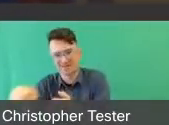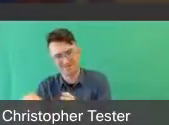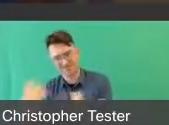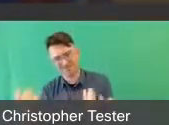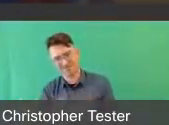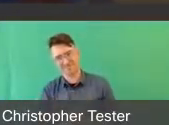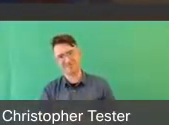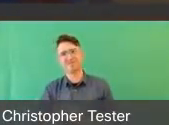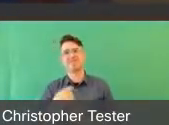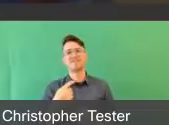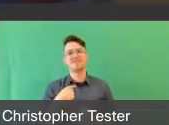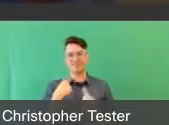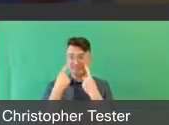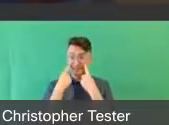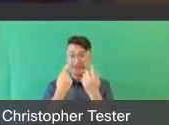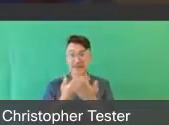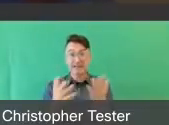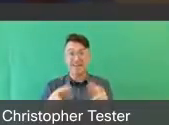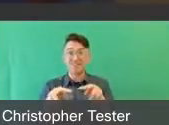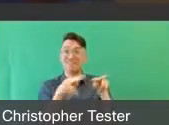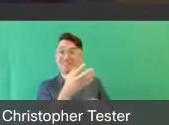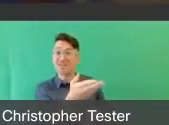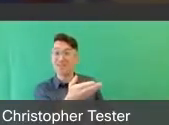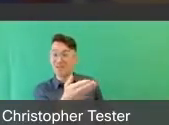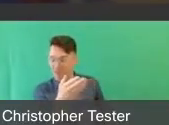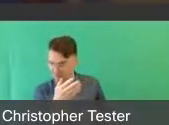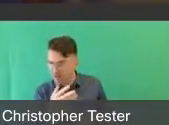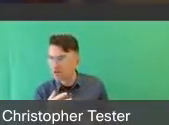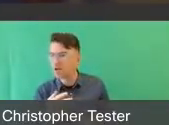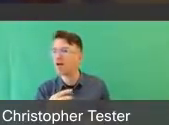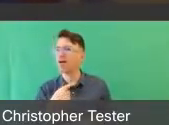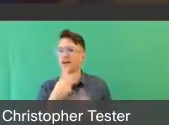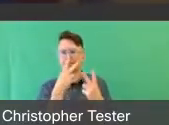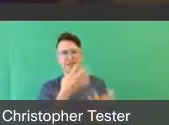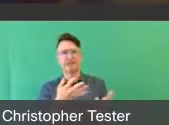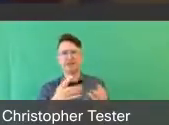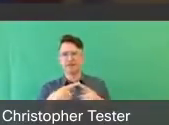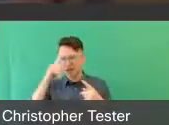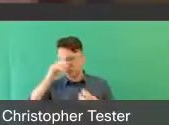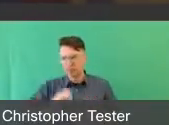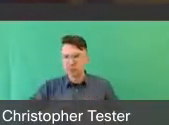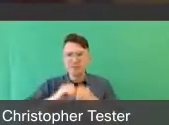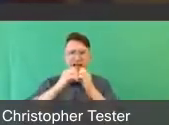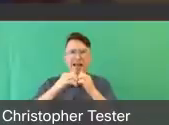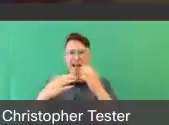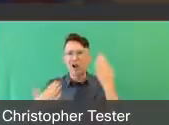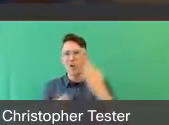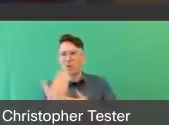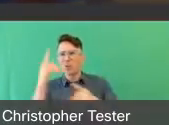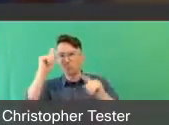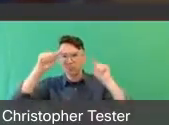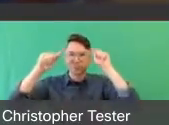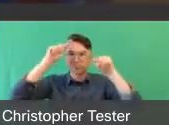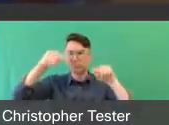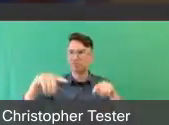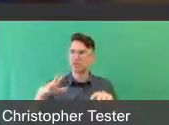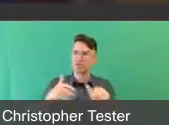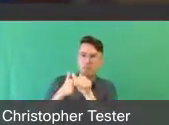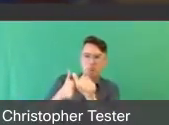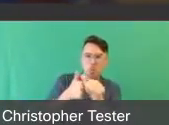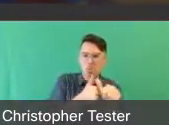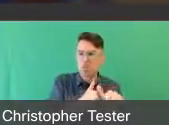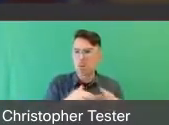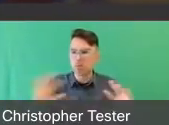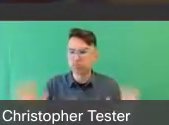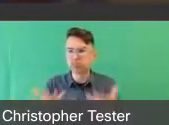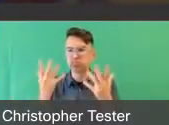and innovators and advocates and community workers. You're often on the front lines and you're helping in so many ways.